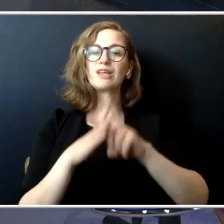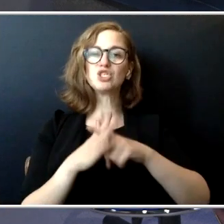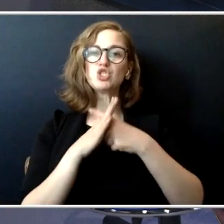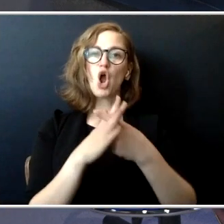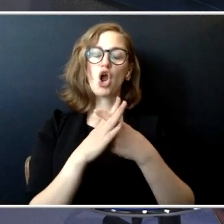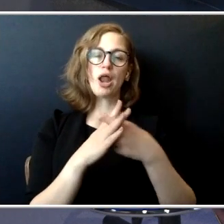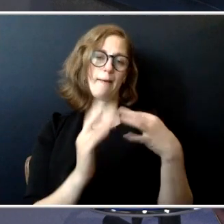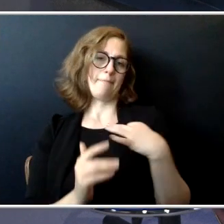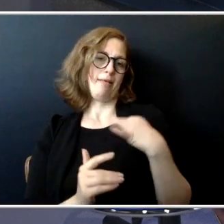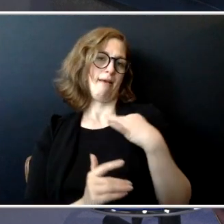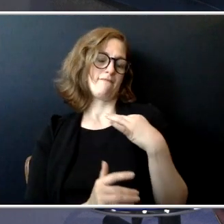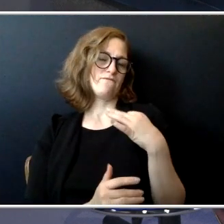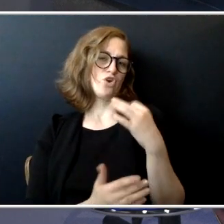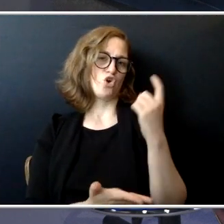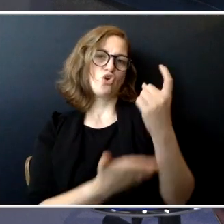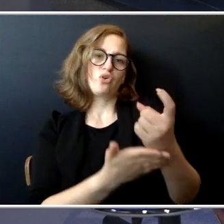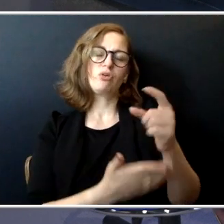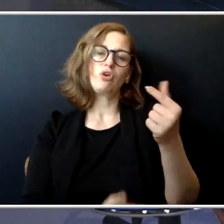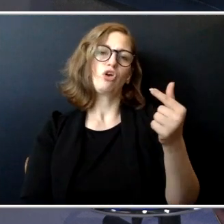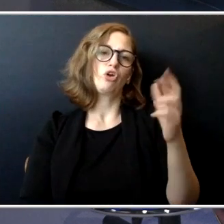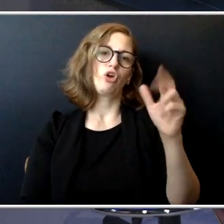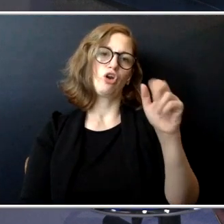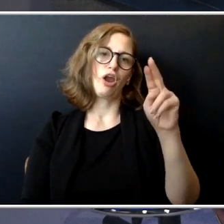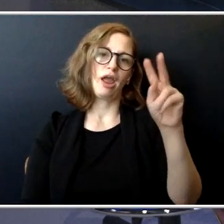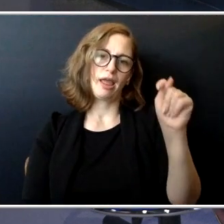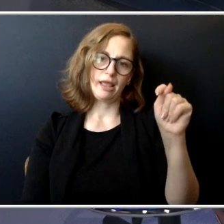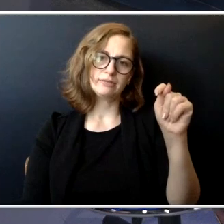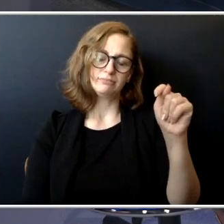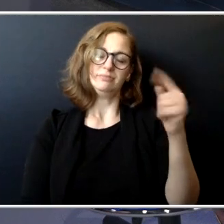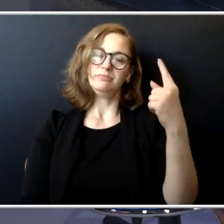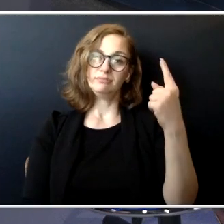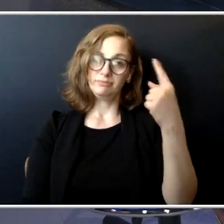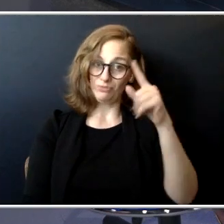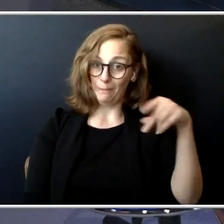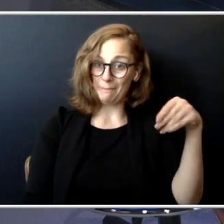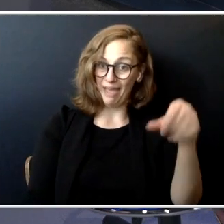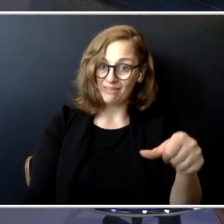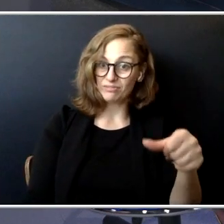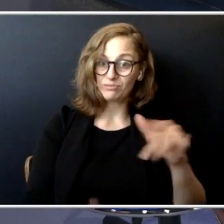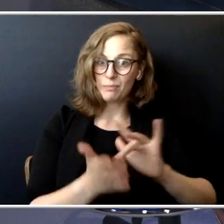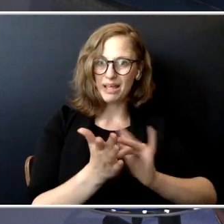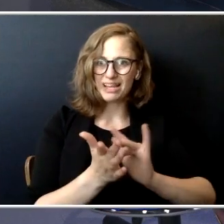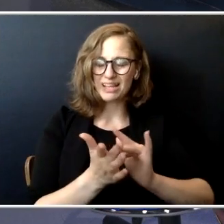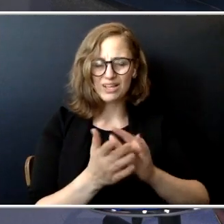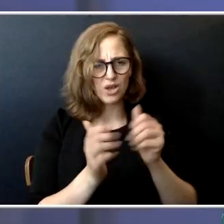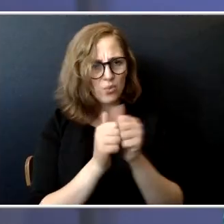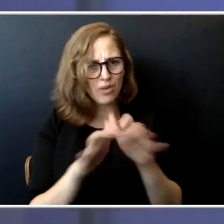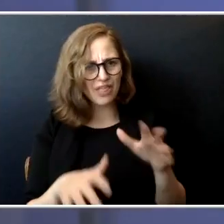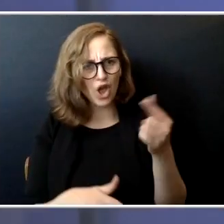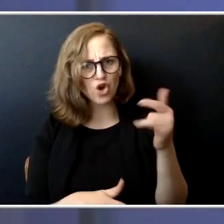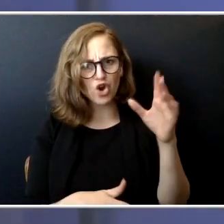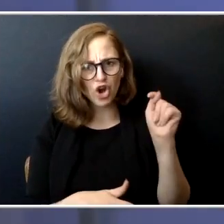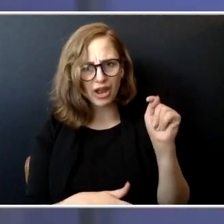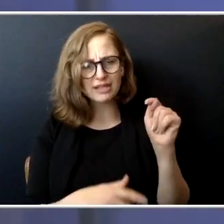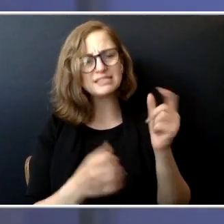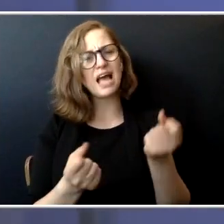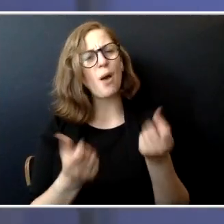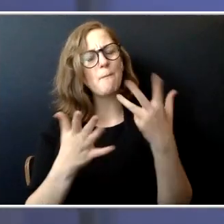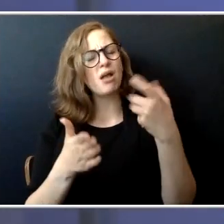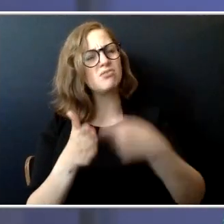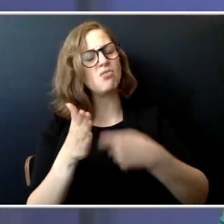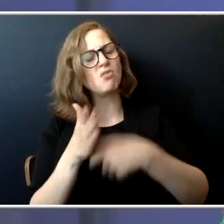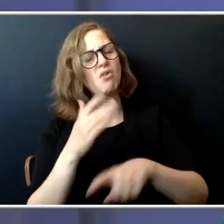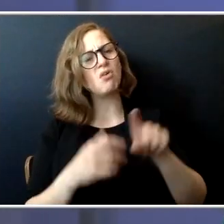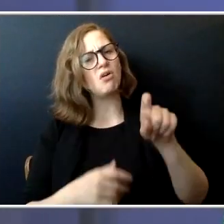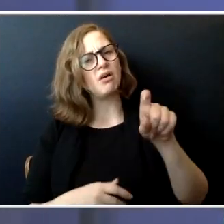of her medication. How expensive are your medications without the grants? So in that